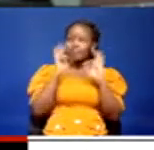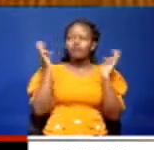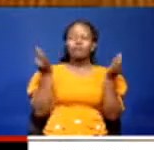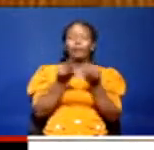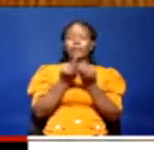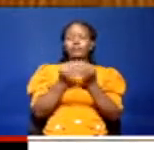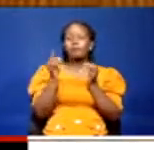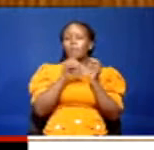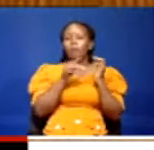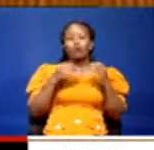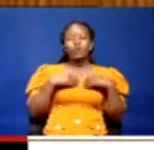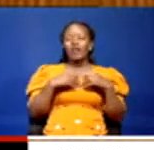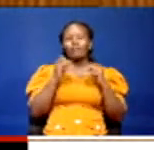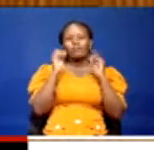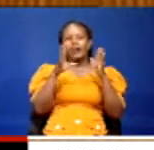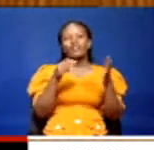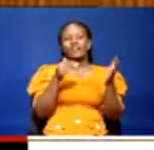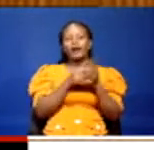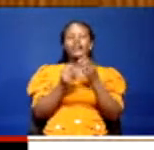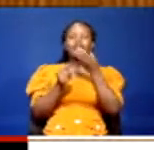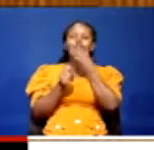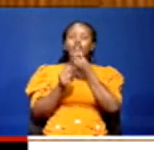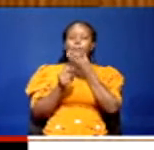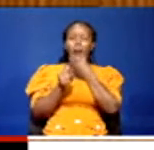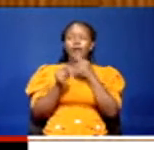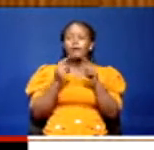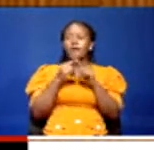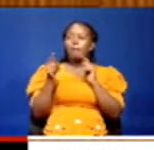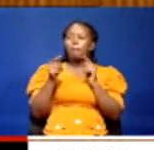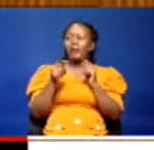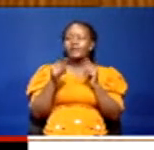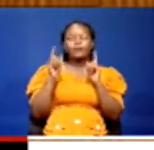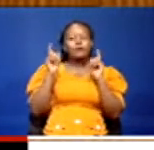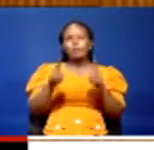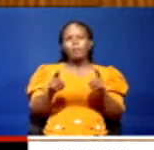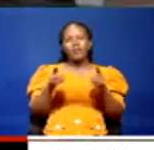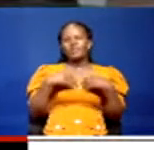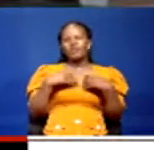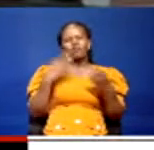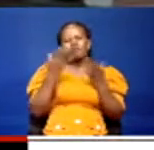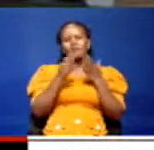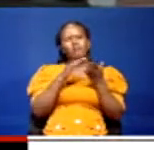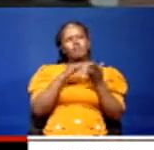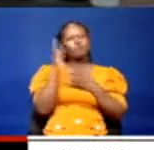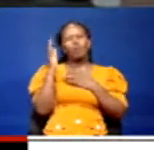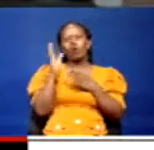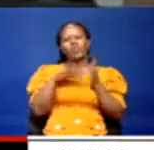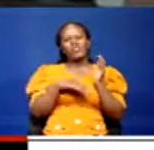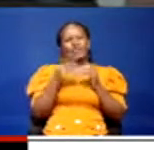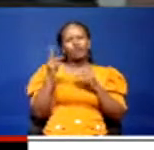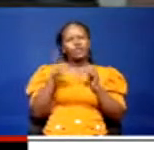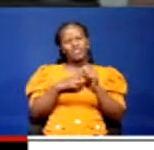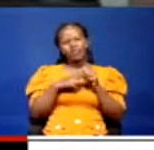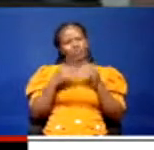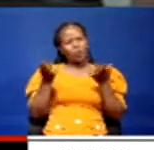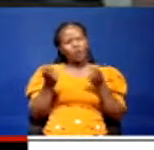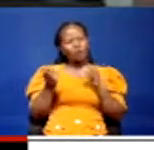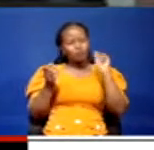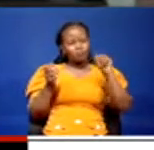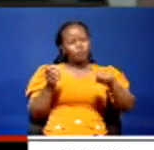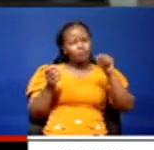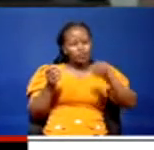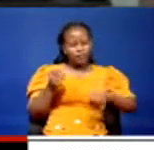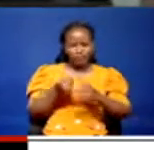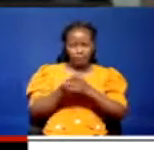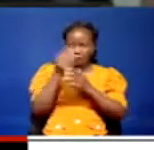are our partners. What I think we need to look at when should they be after given we more win, than just the 47? Oh, yes, absolutely. That's why we want a deputy president.